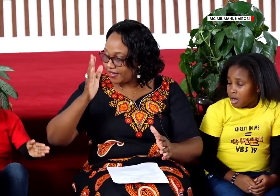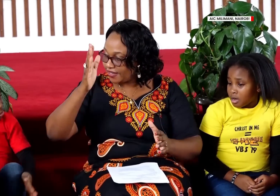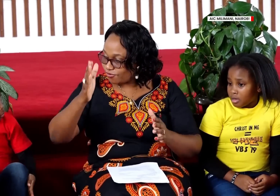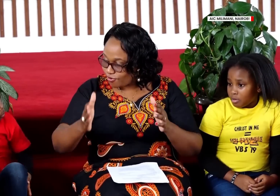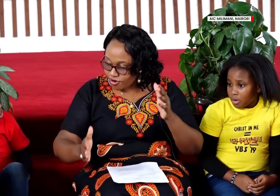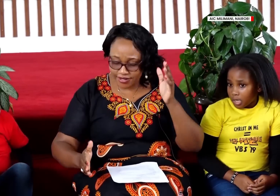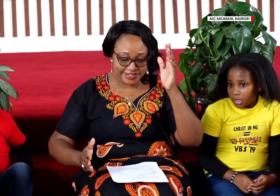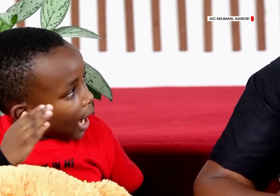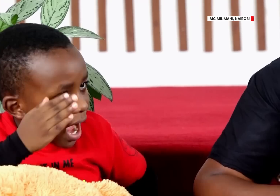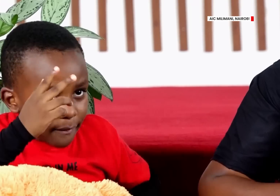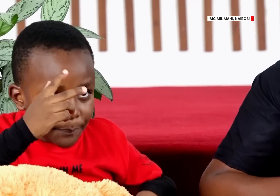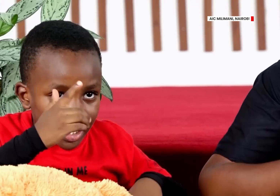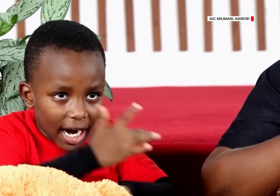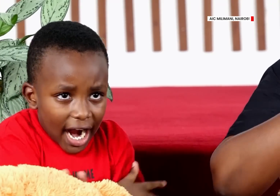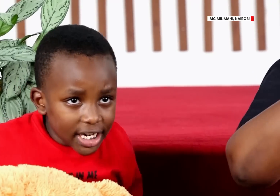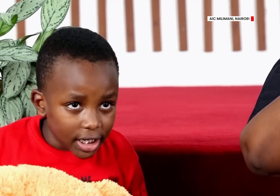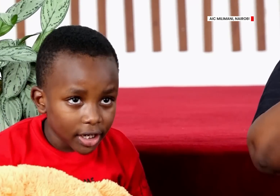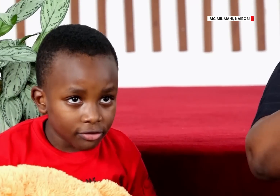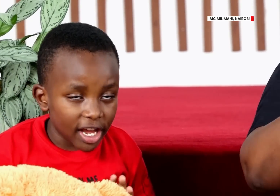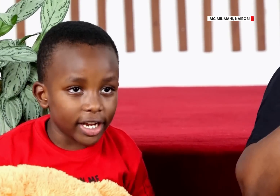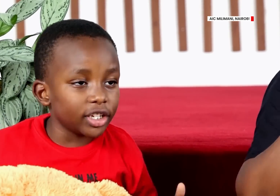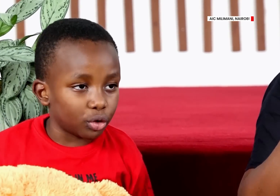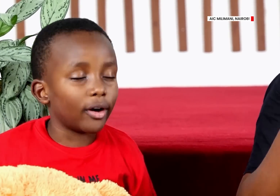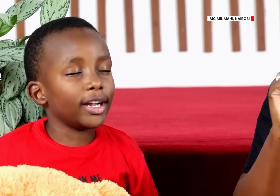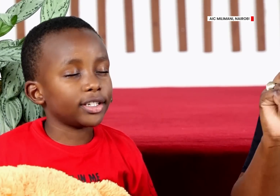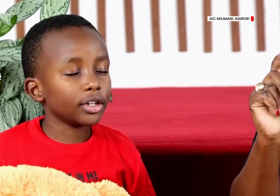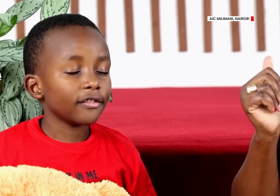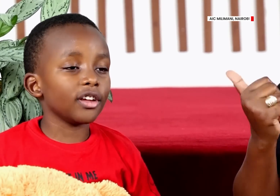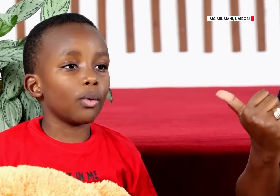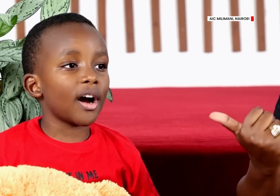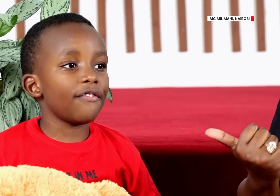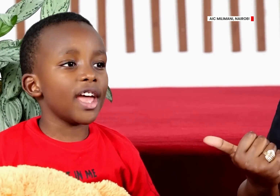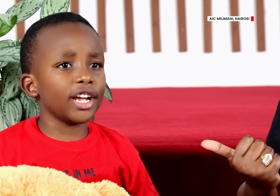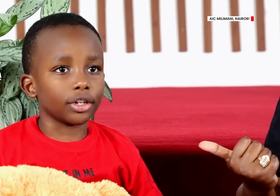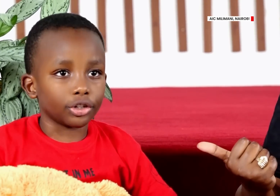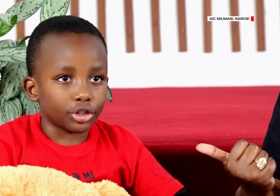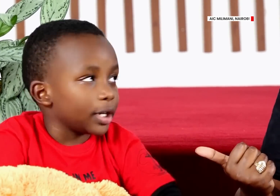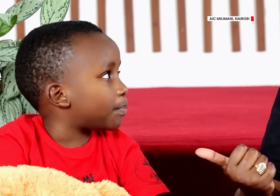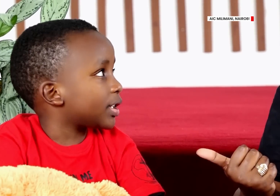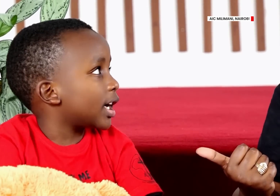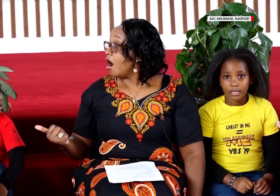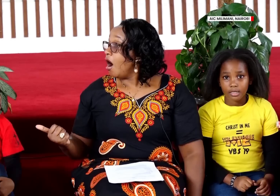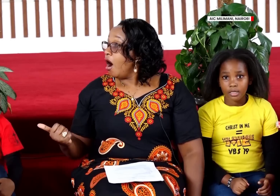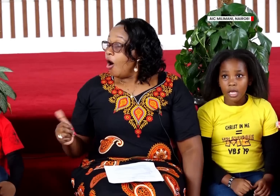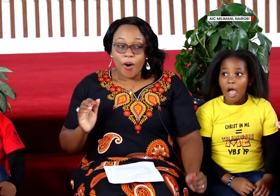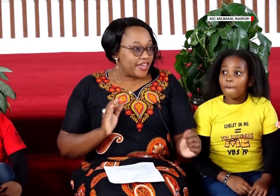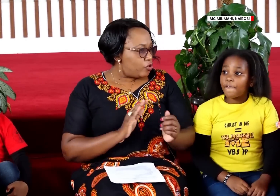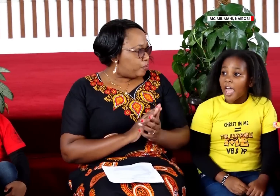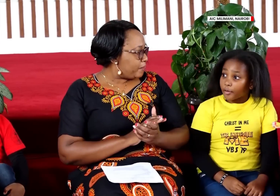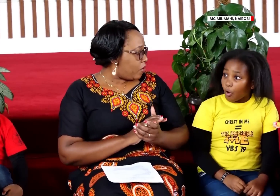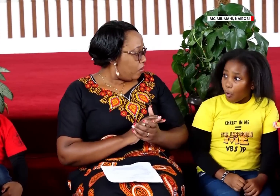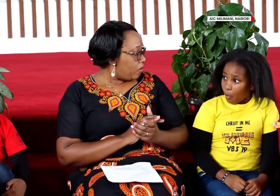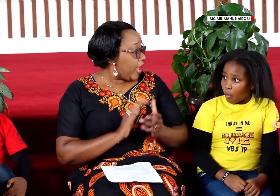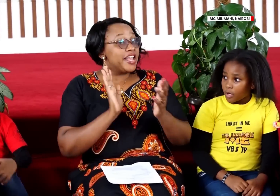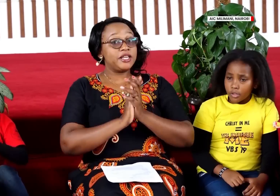They walked. They walked. And behind the Israelites, were the Egyptians. Were they